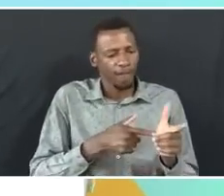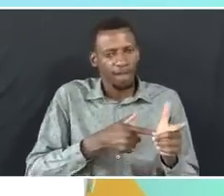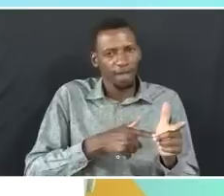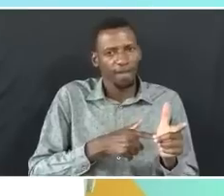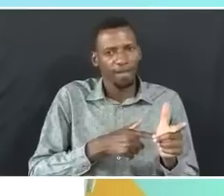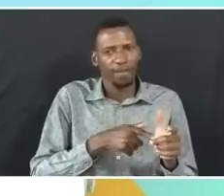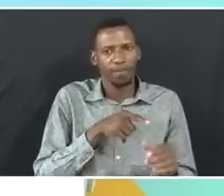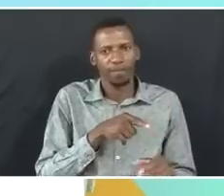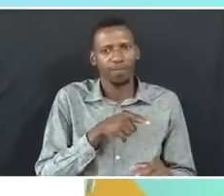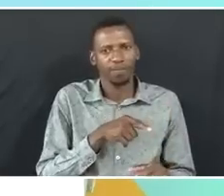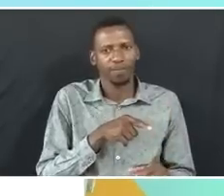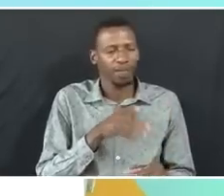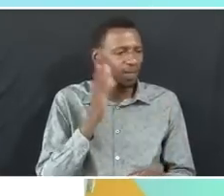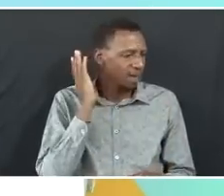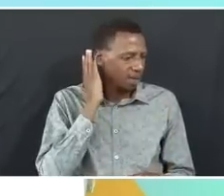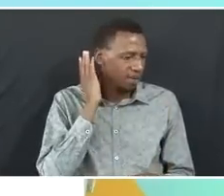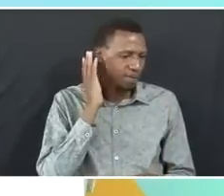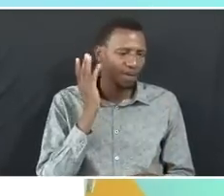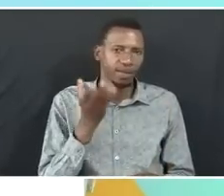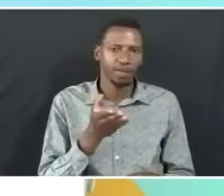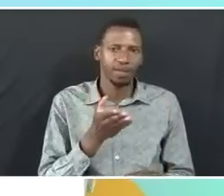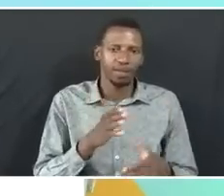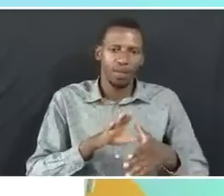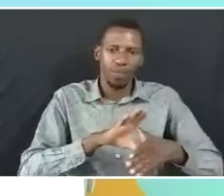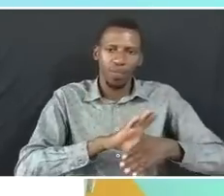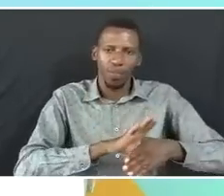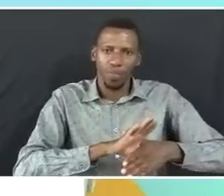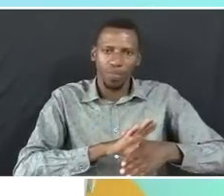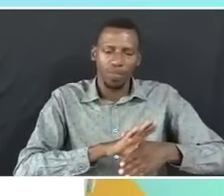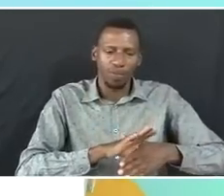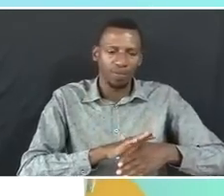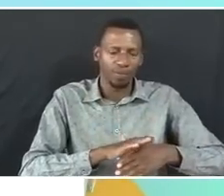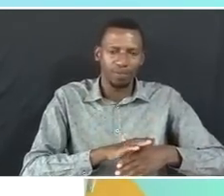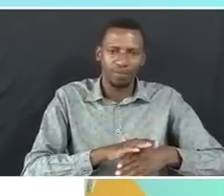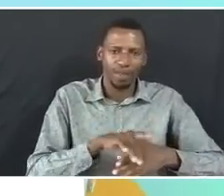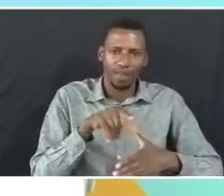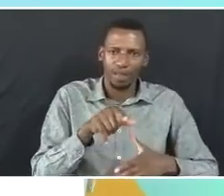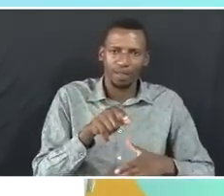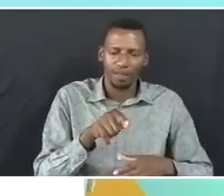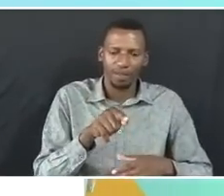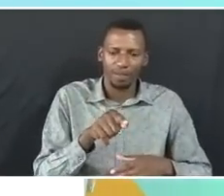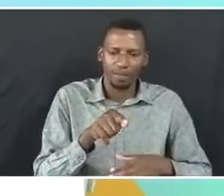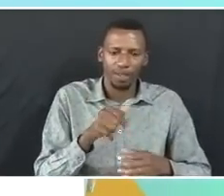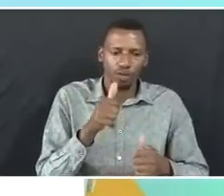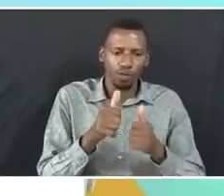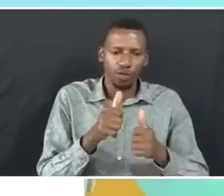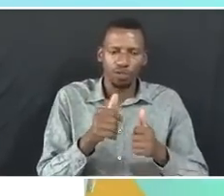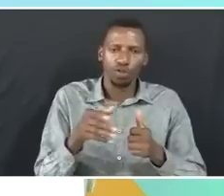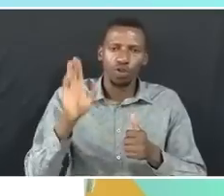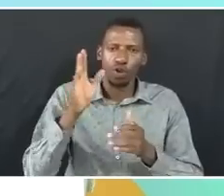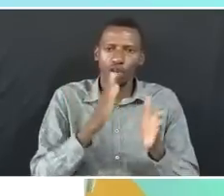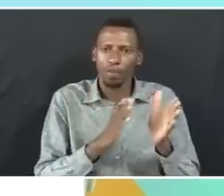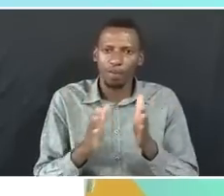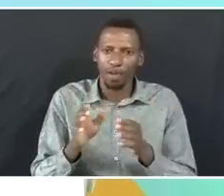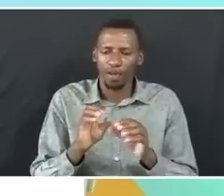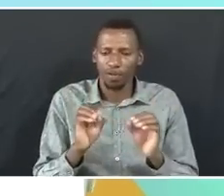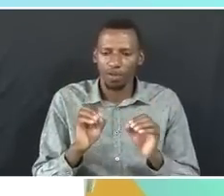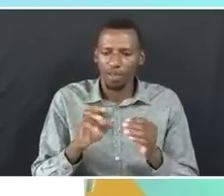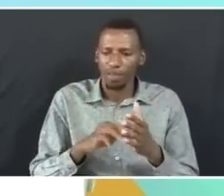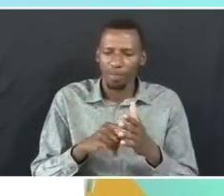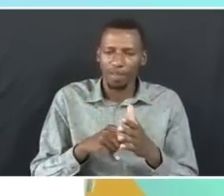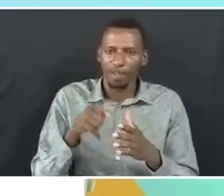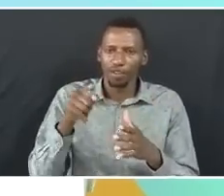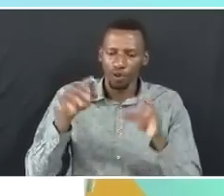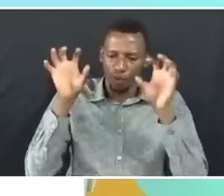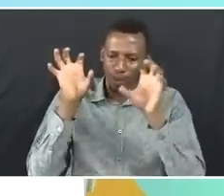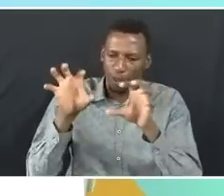Homosexuality and other forms outside his divine design is an attempt to mock the wisdom